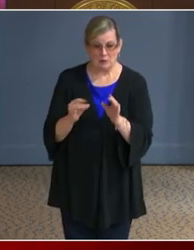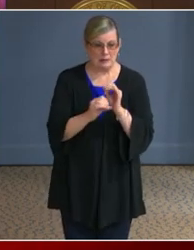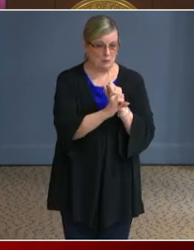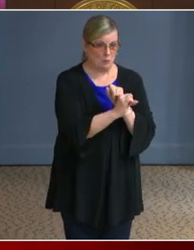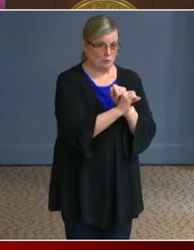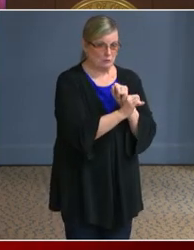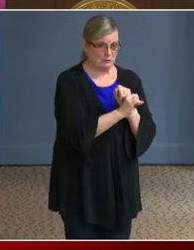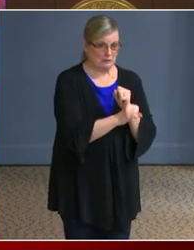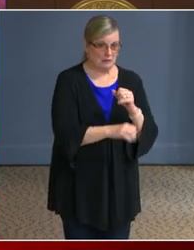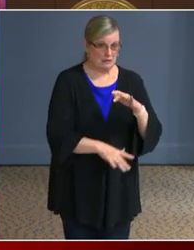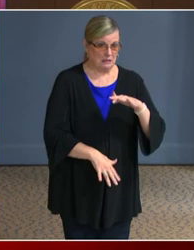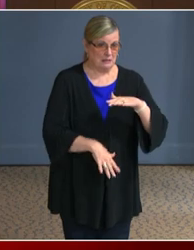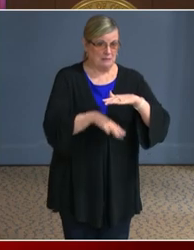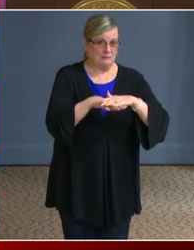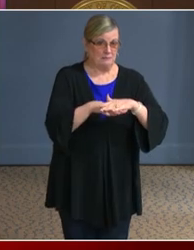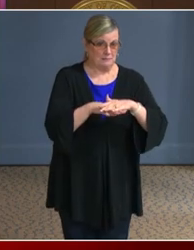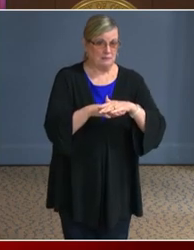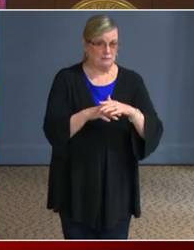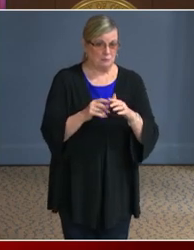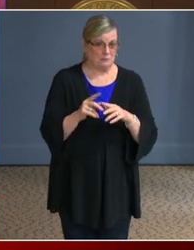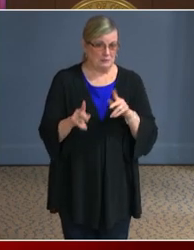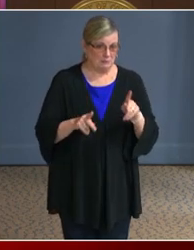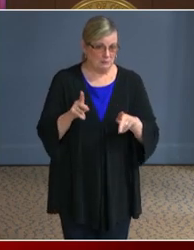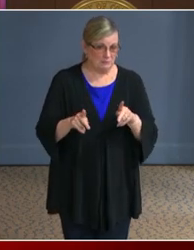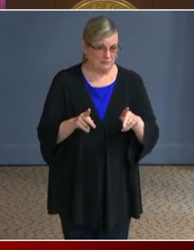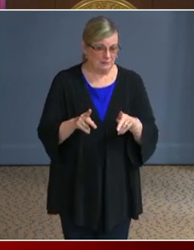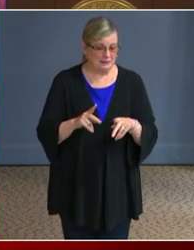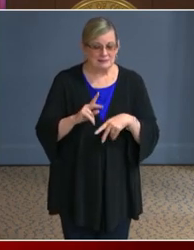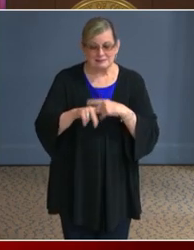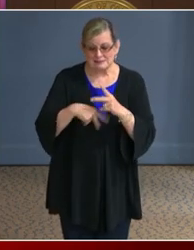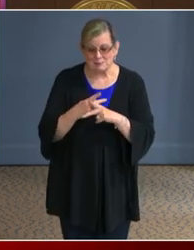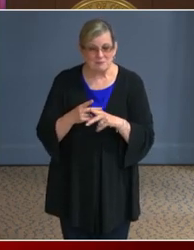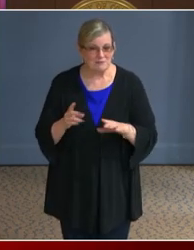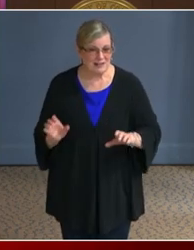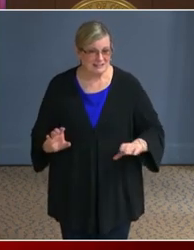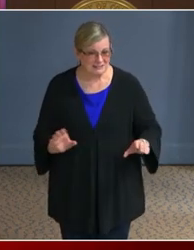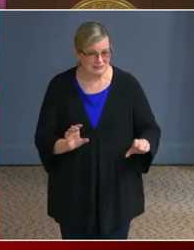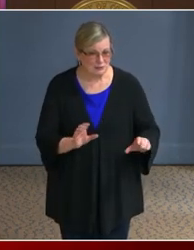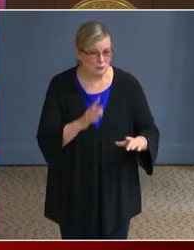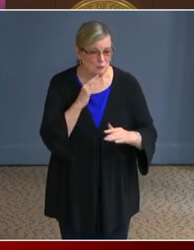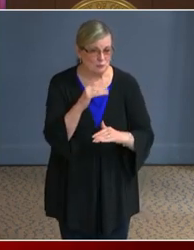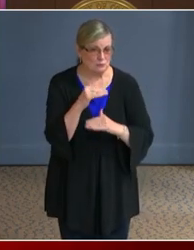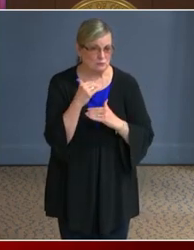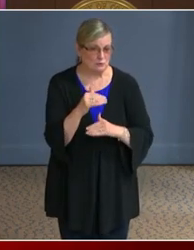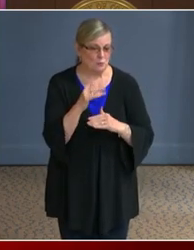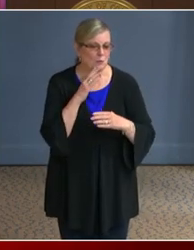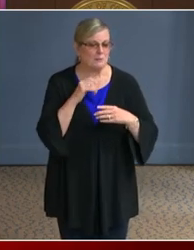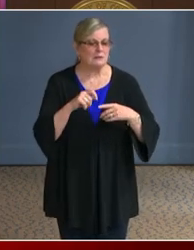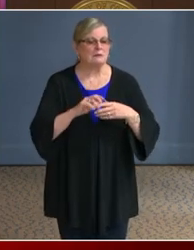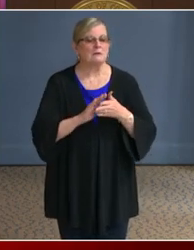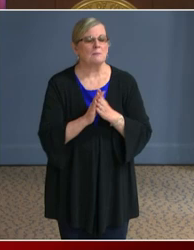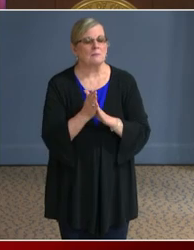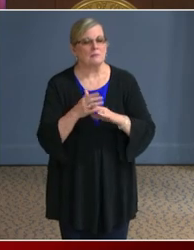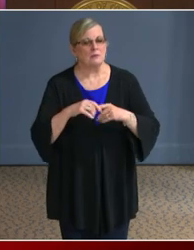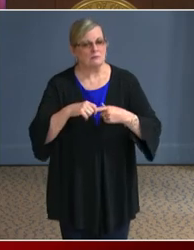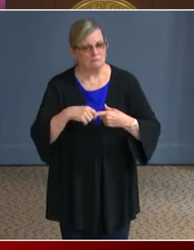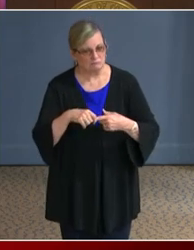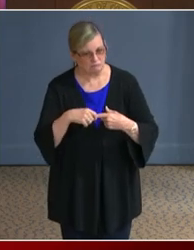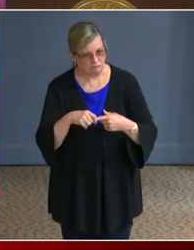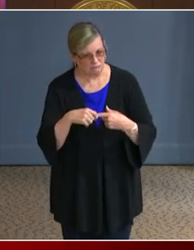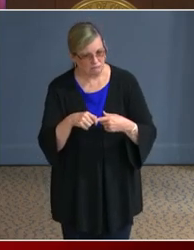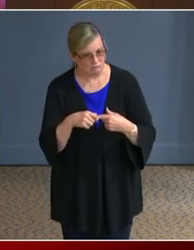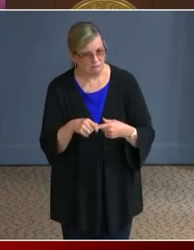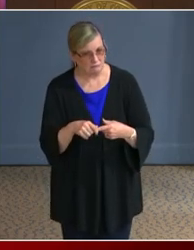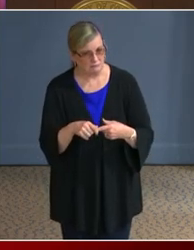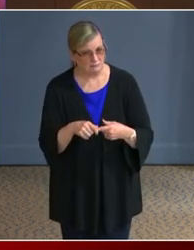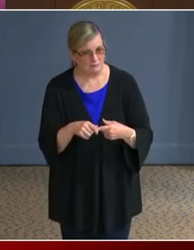limits, types of activities, and time restrictions will be lifted in Washington, D.C. And as many